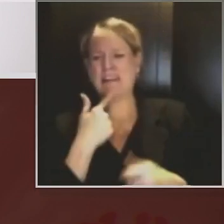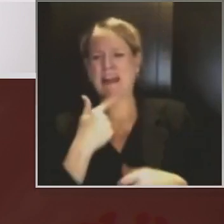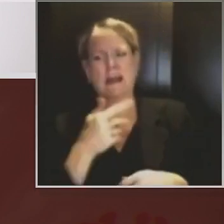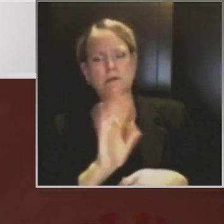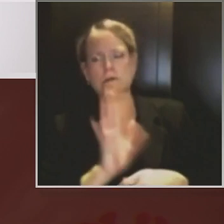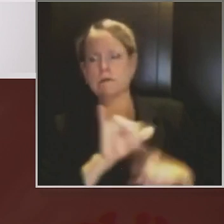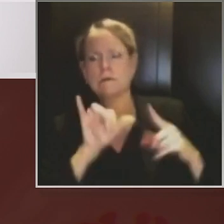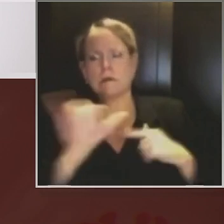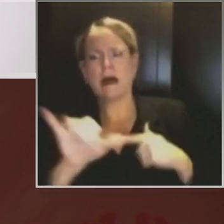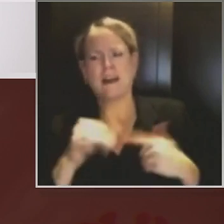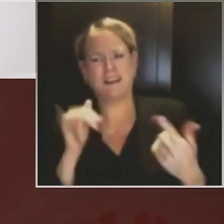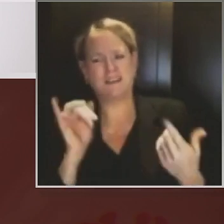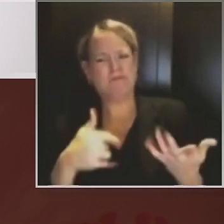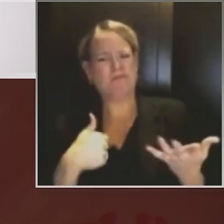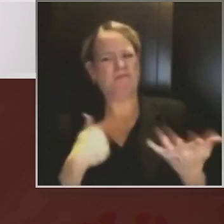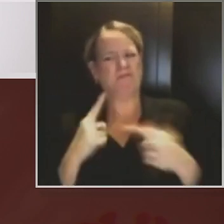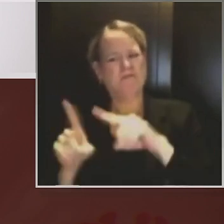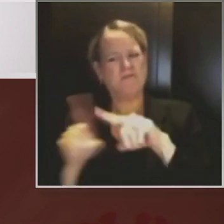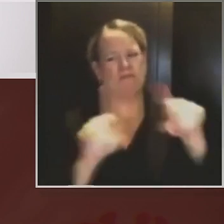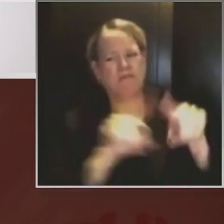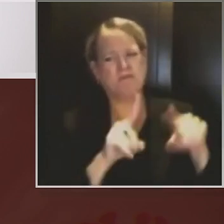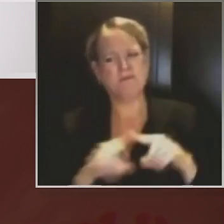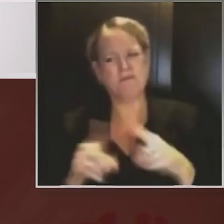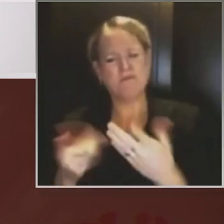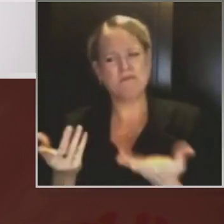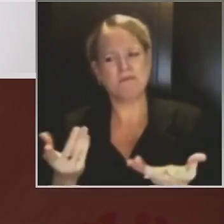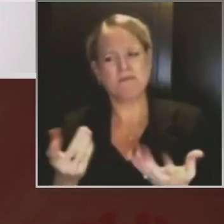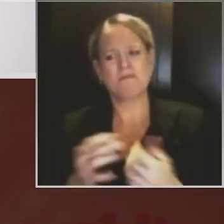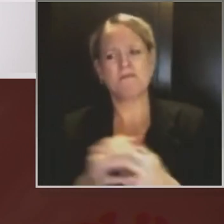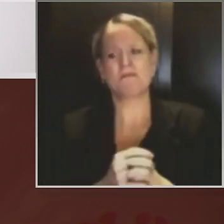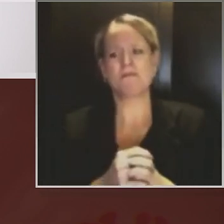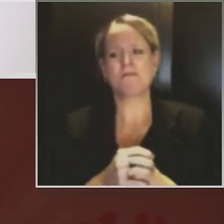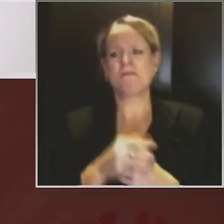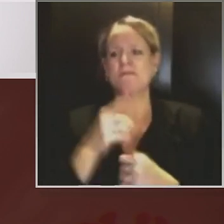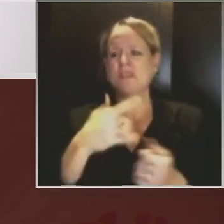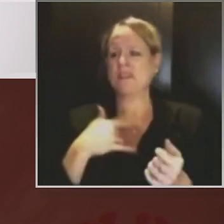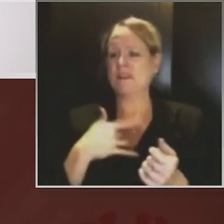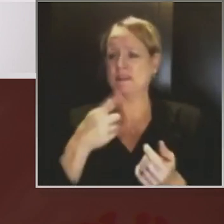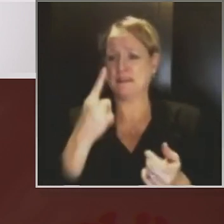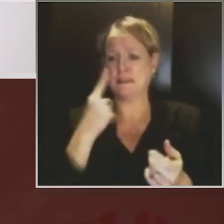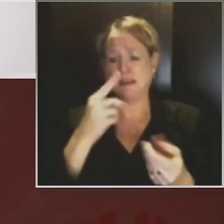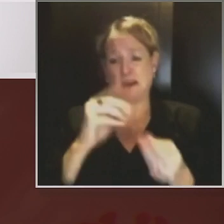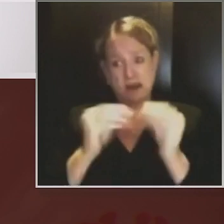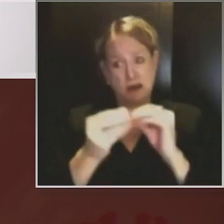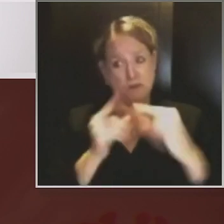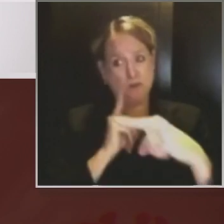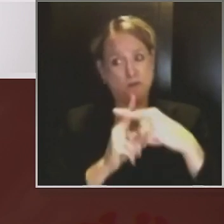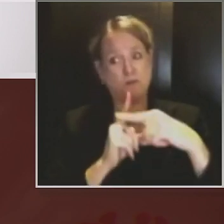that you're giving out, or if more people should be tested. My follow-up question would be,